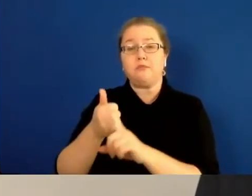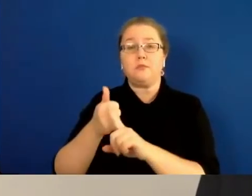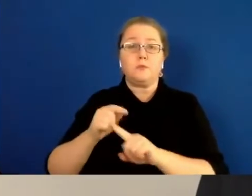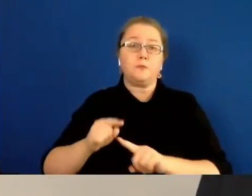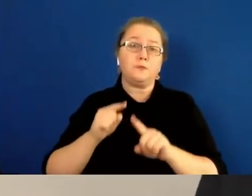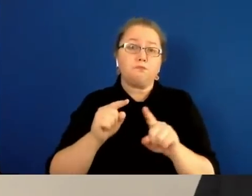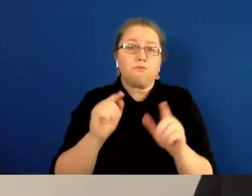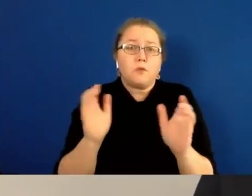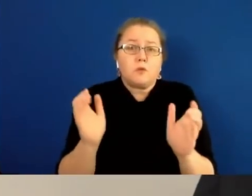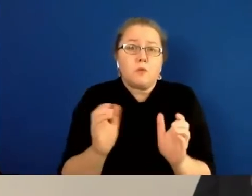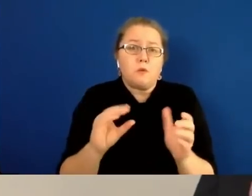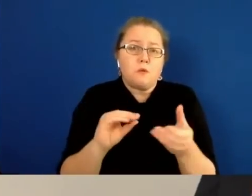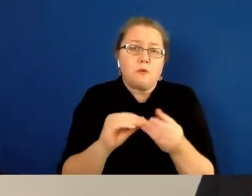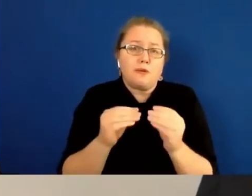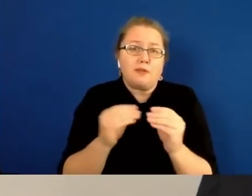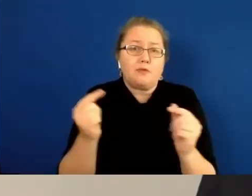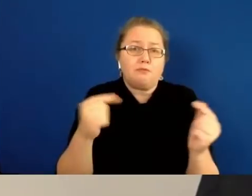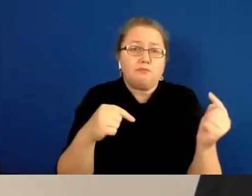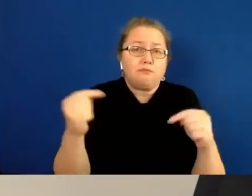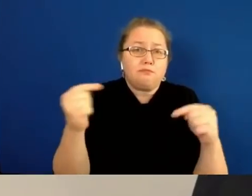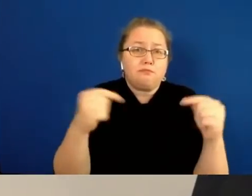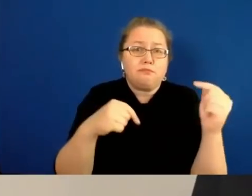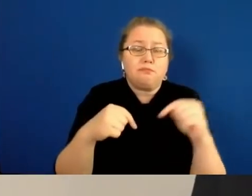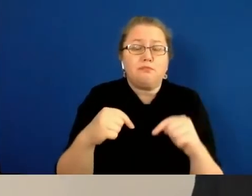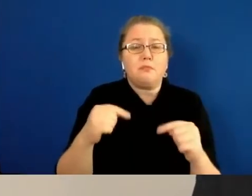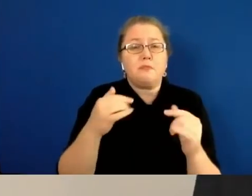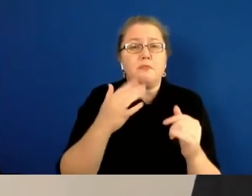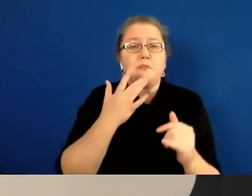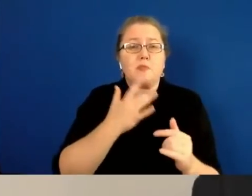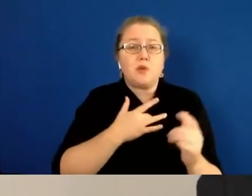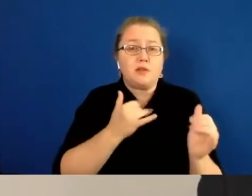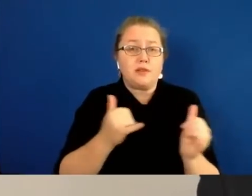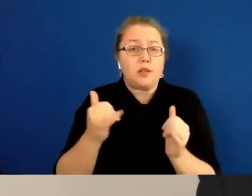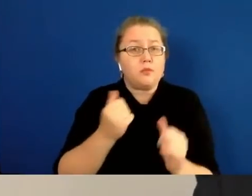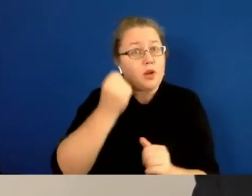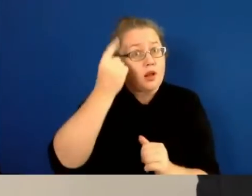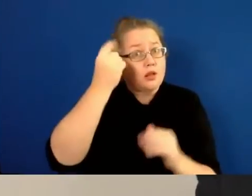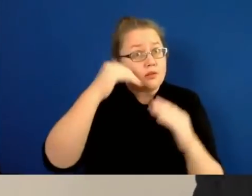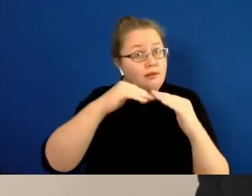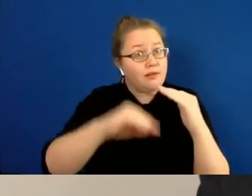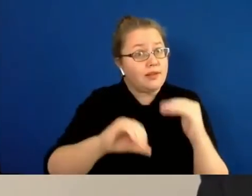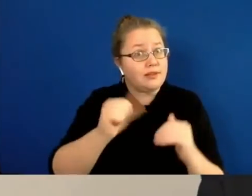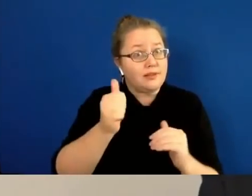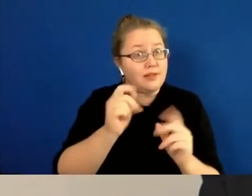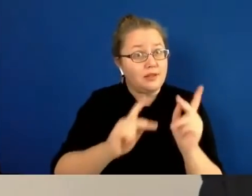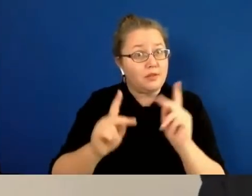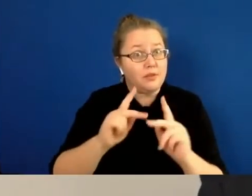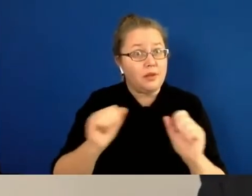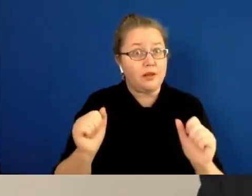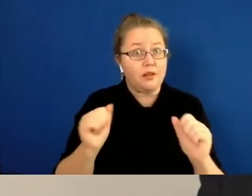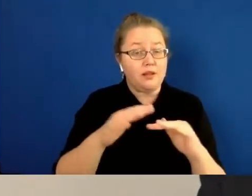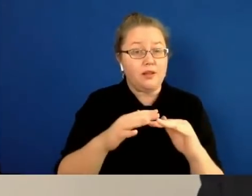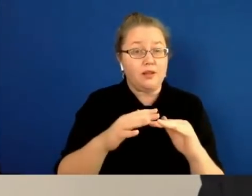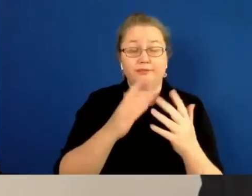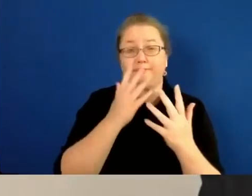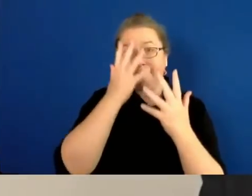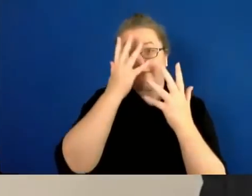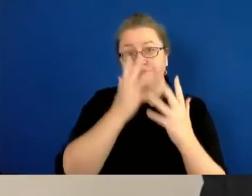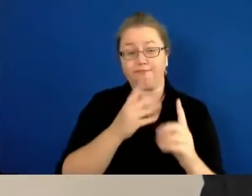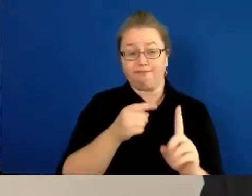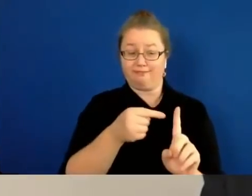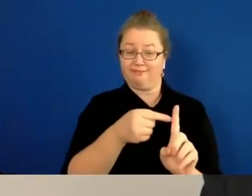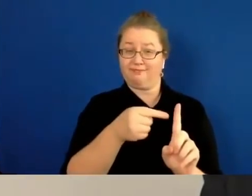the tragedy of this death is one that I want to share with you because it is something that reminds us of